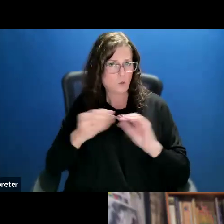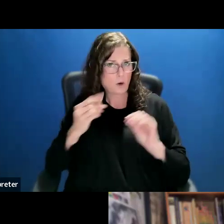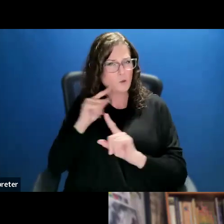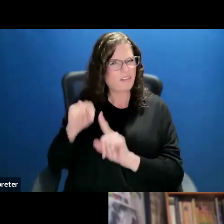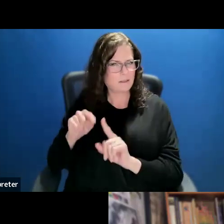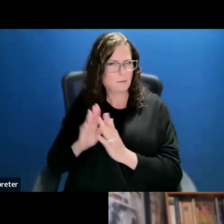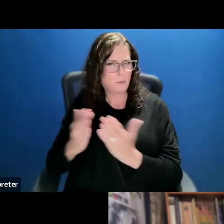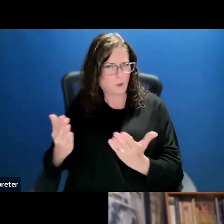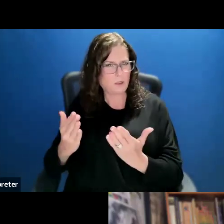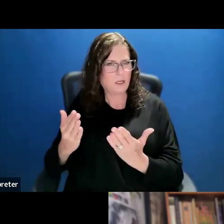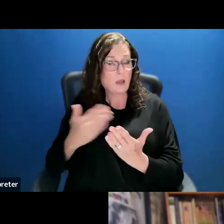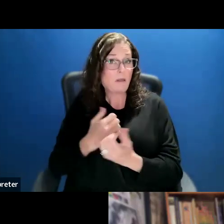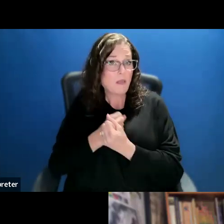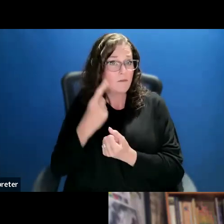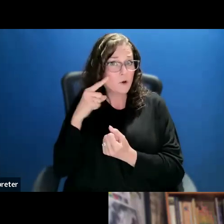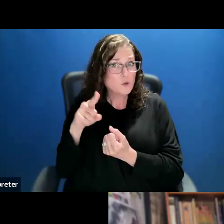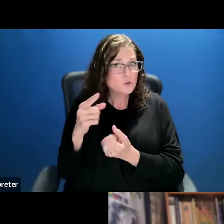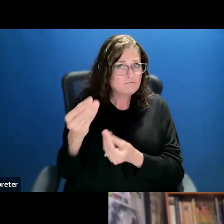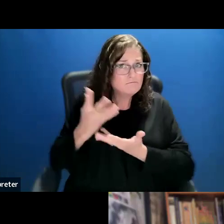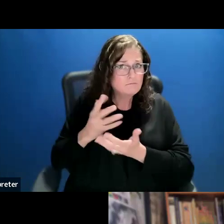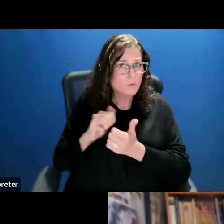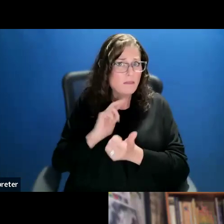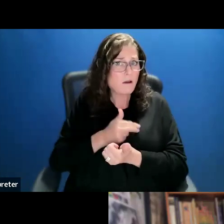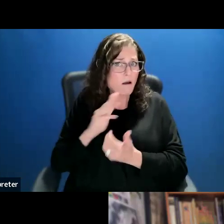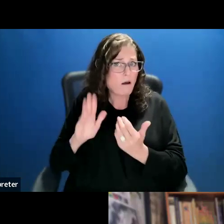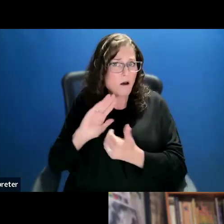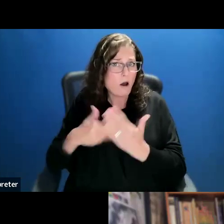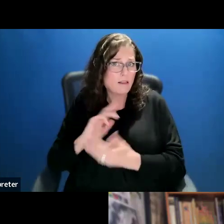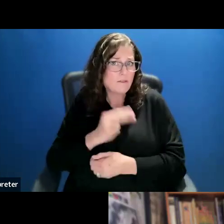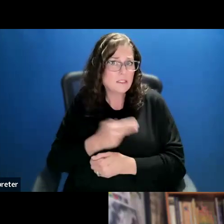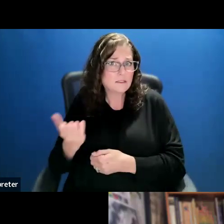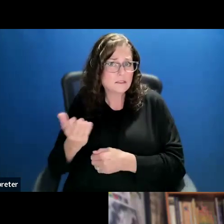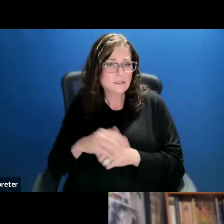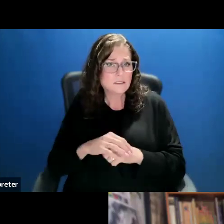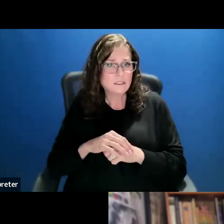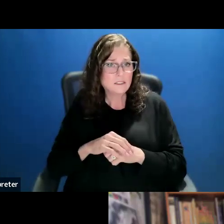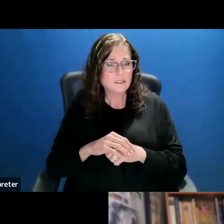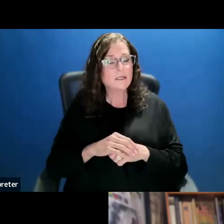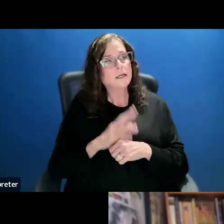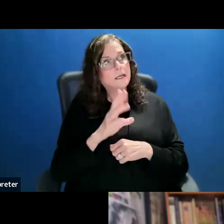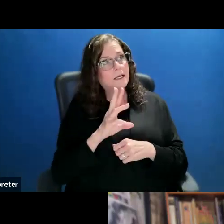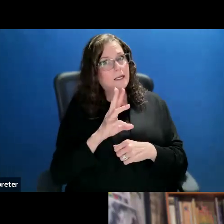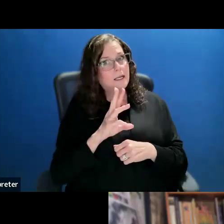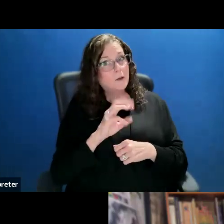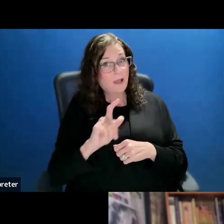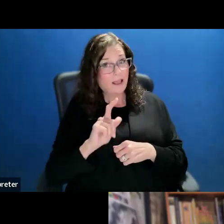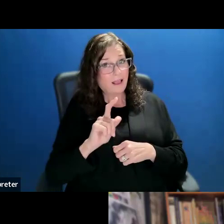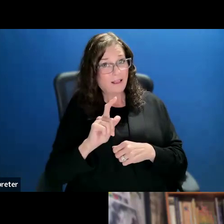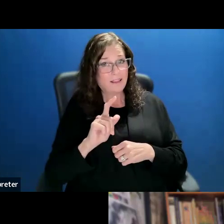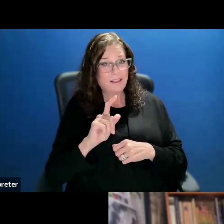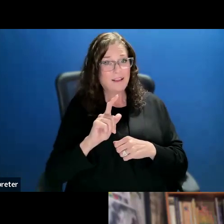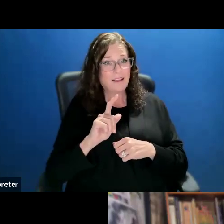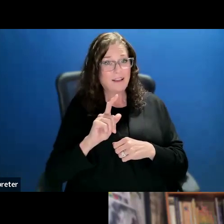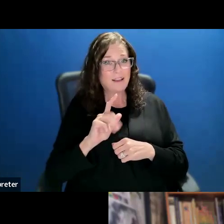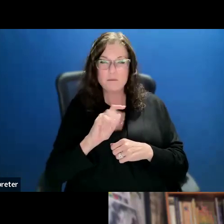this one that I would love for you to share with us all. Sure. Well, the book is